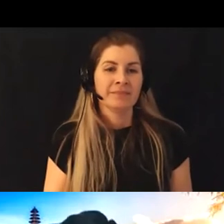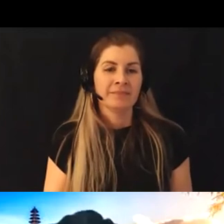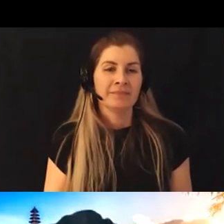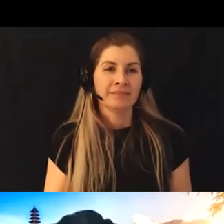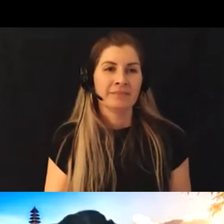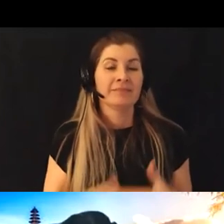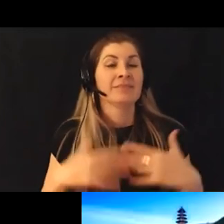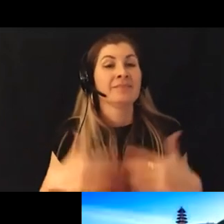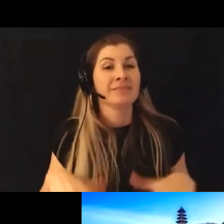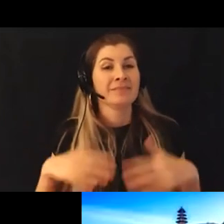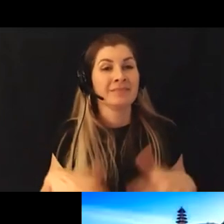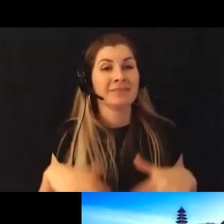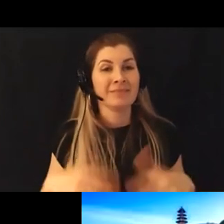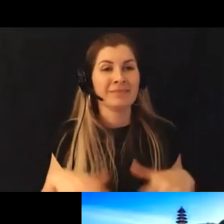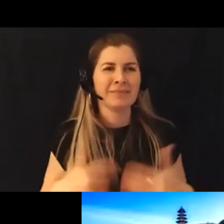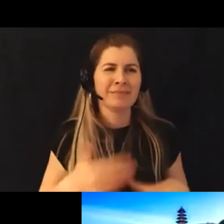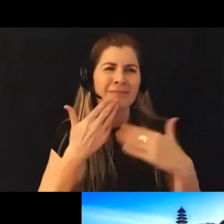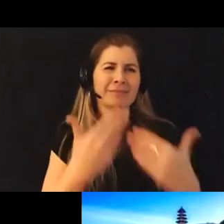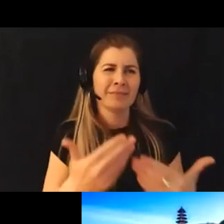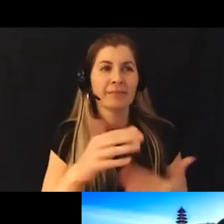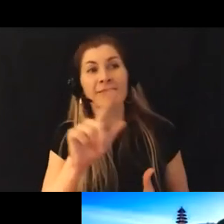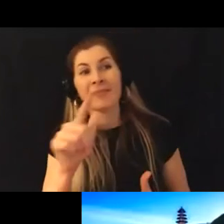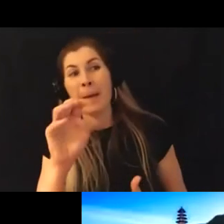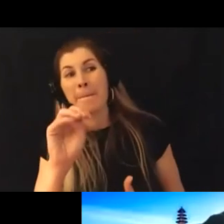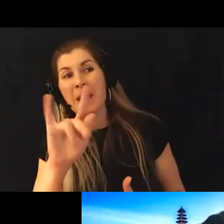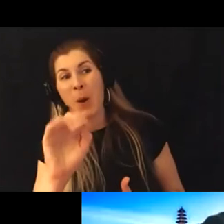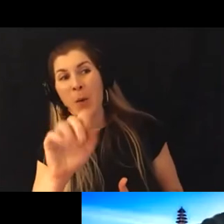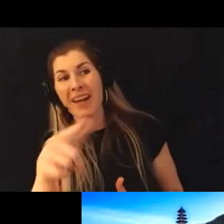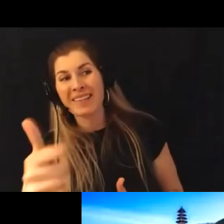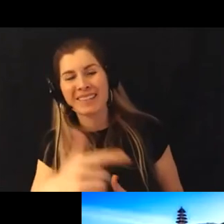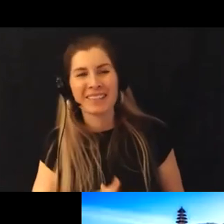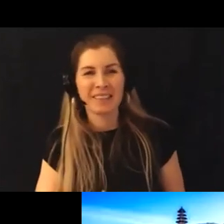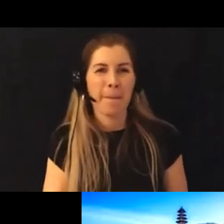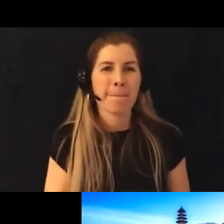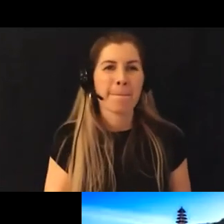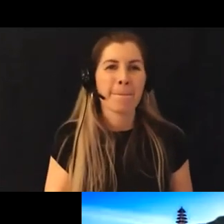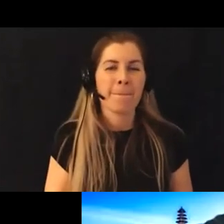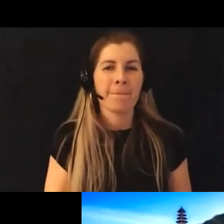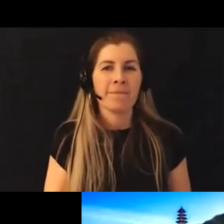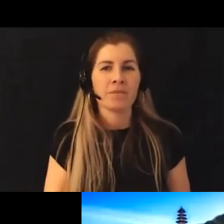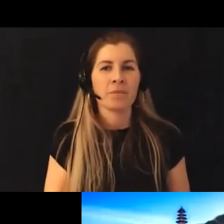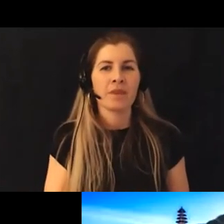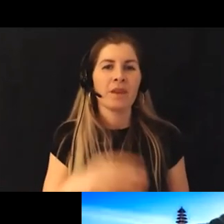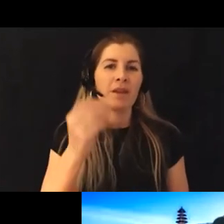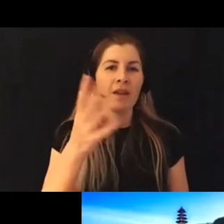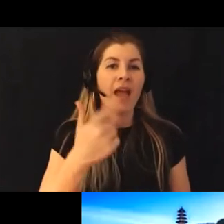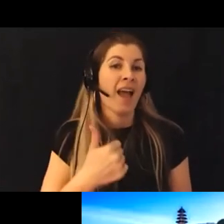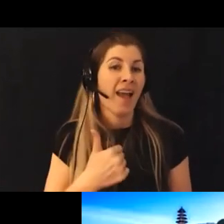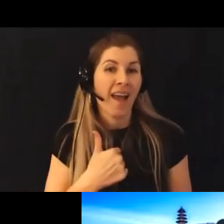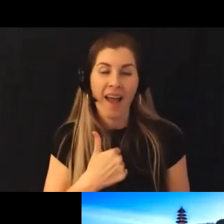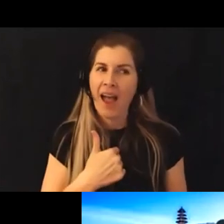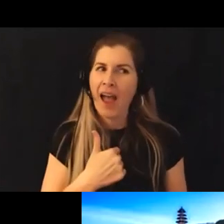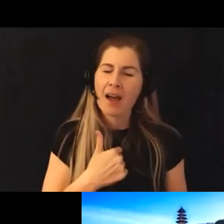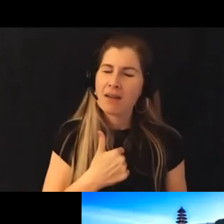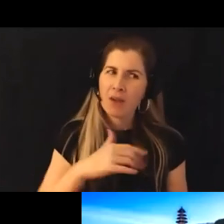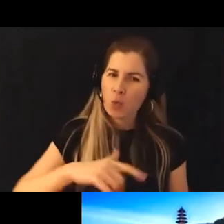Wow. Thank you, Ayanna. Miko, you're next. So I was an incredibly painfully shy